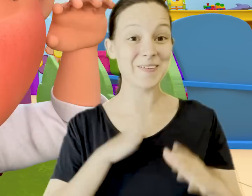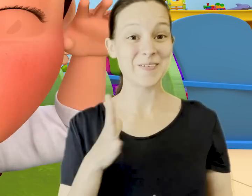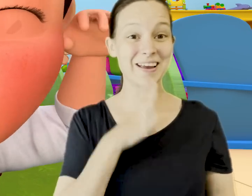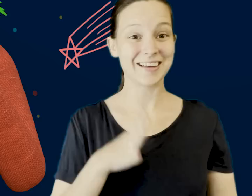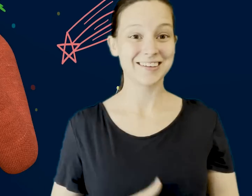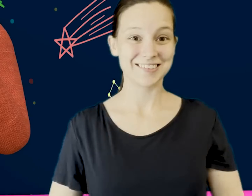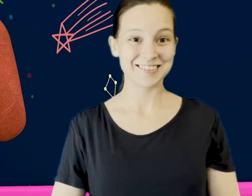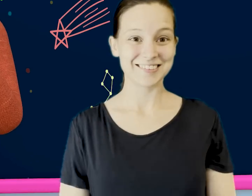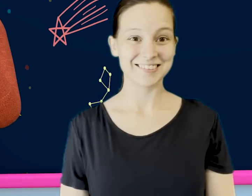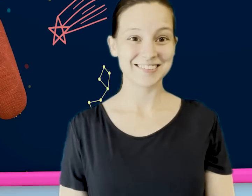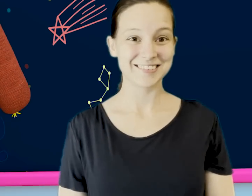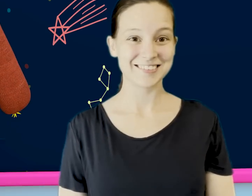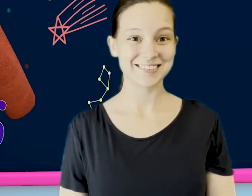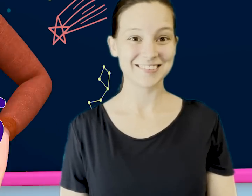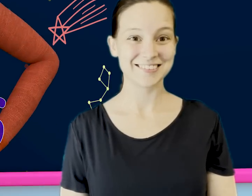great